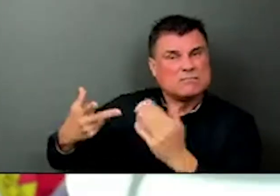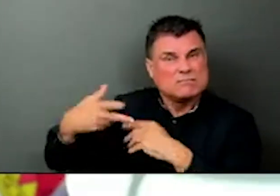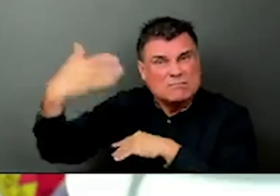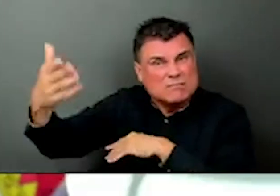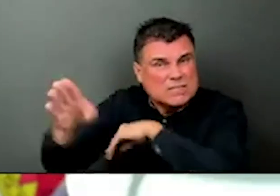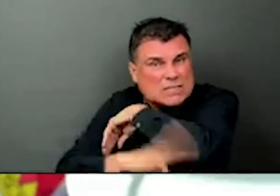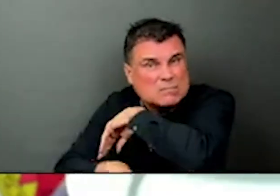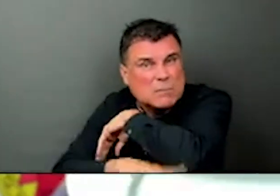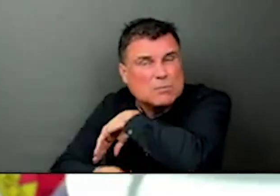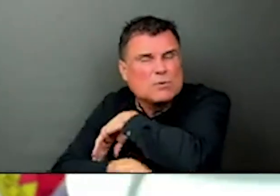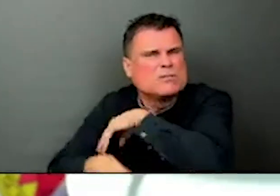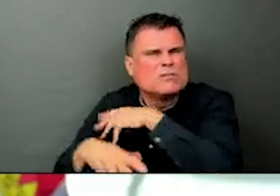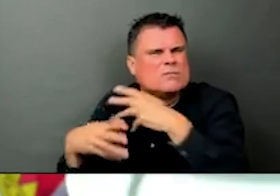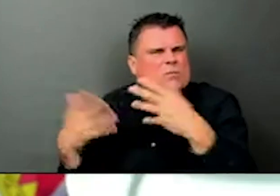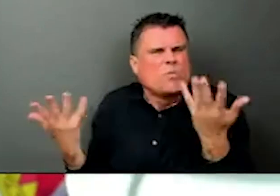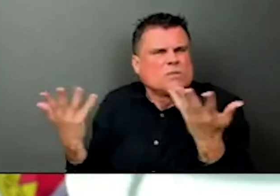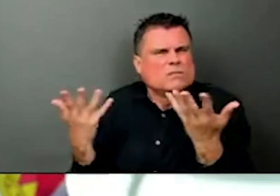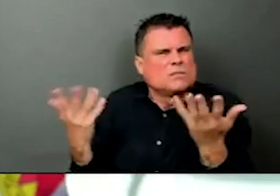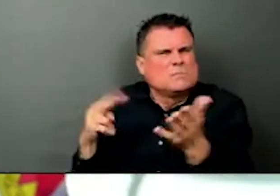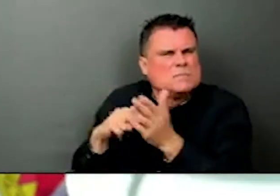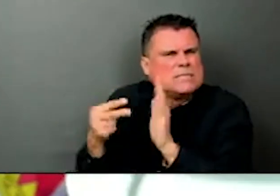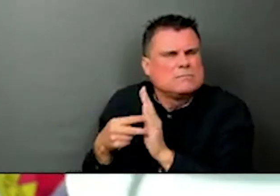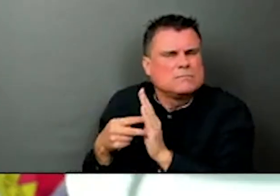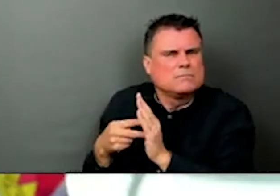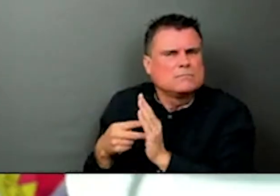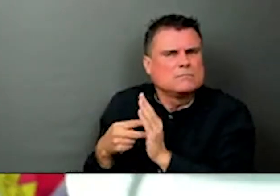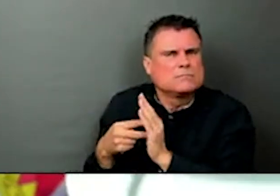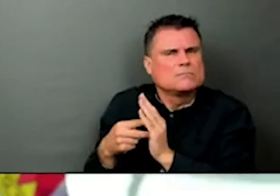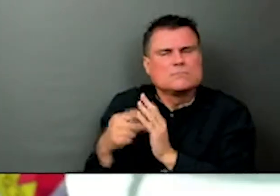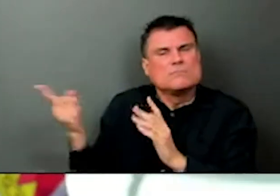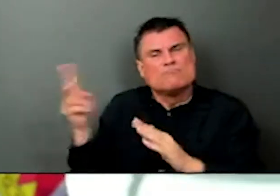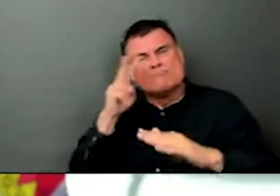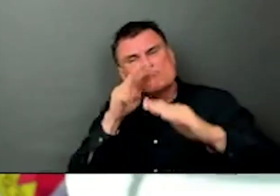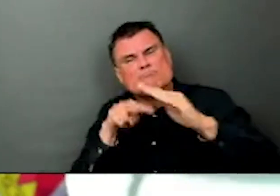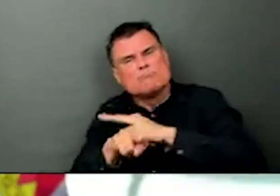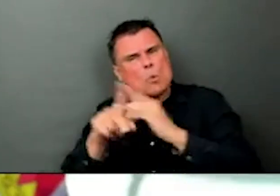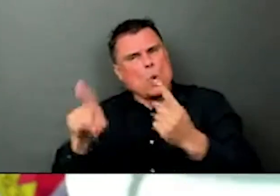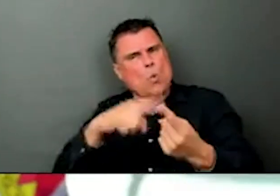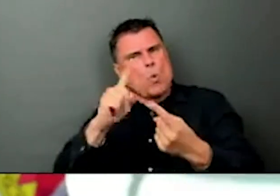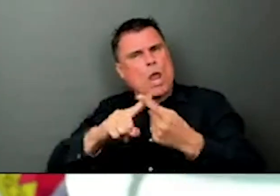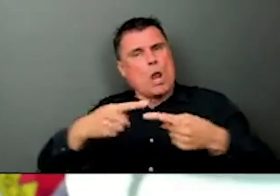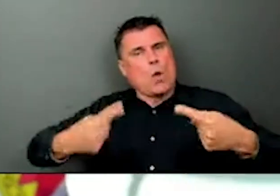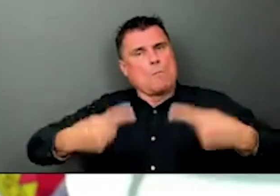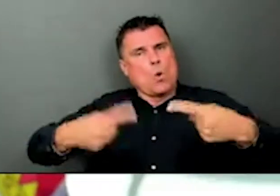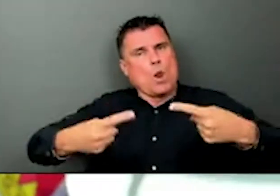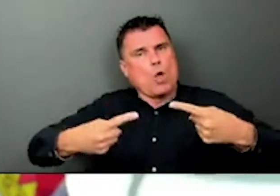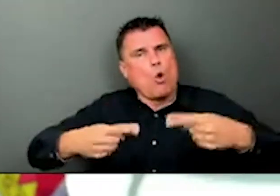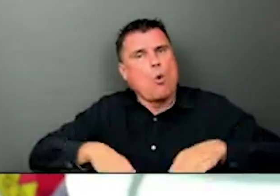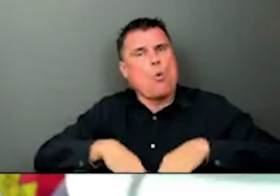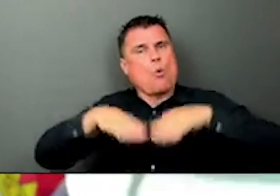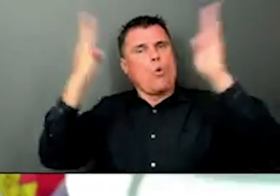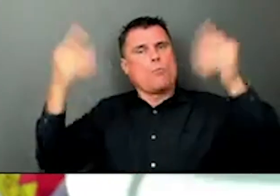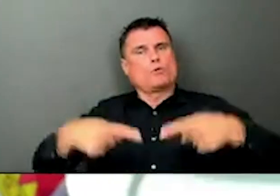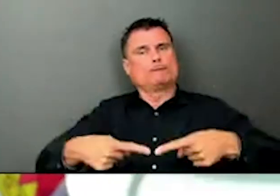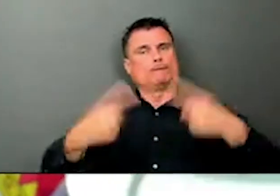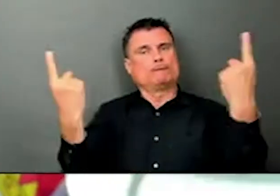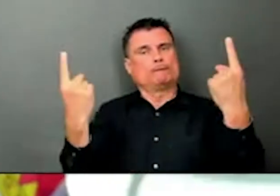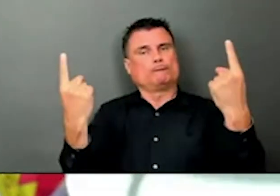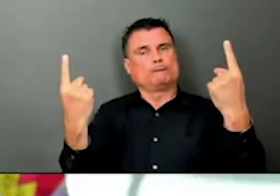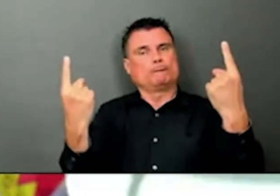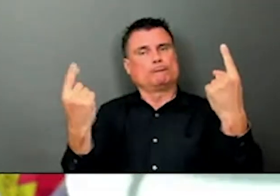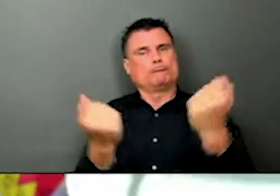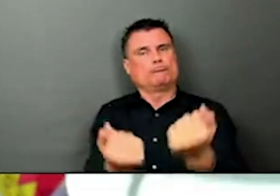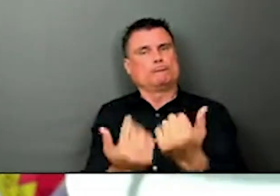Can you give us some insight as to when you think it should open? And if there's any metrics as in terms of vaccination counts here you'd like to see before you encourage